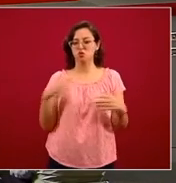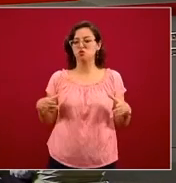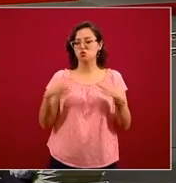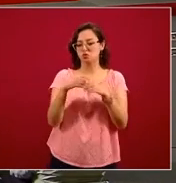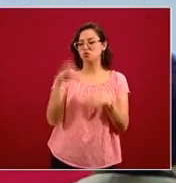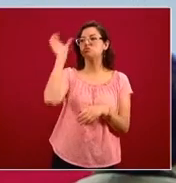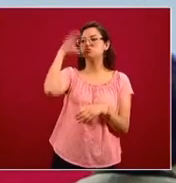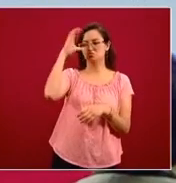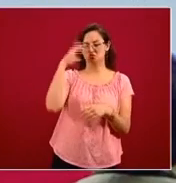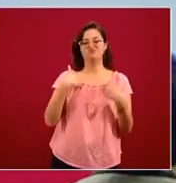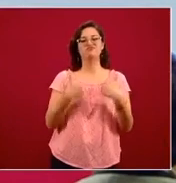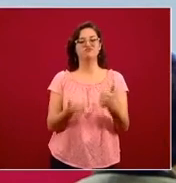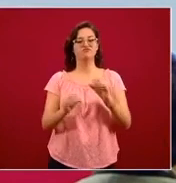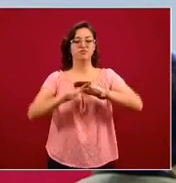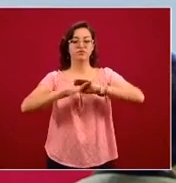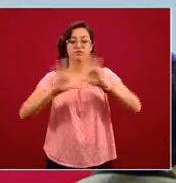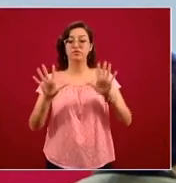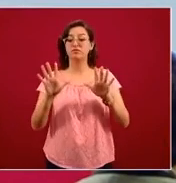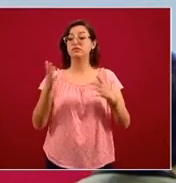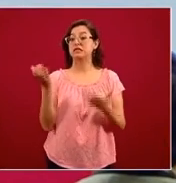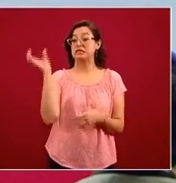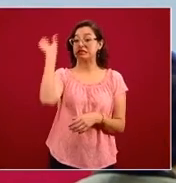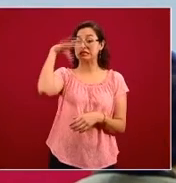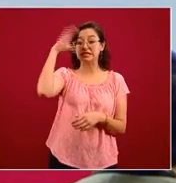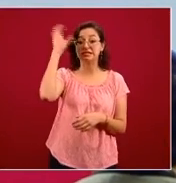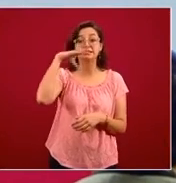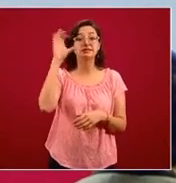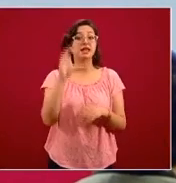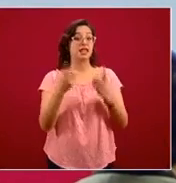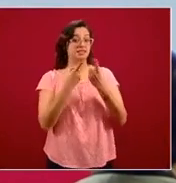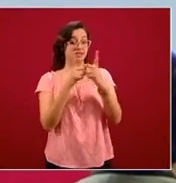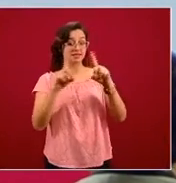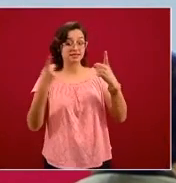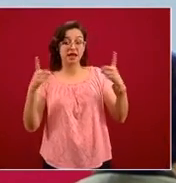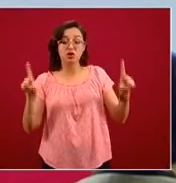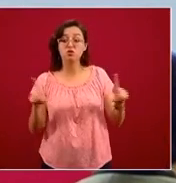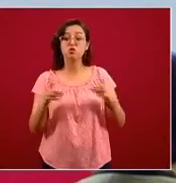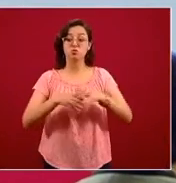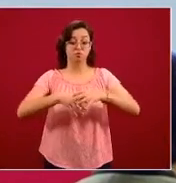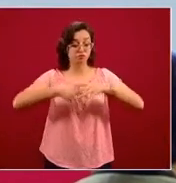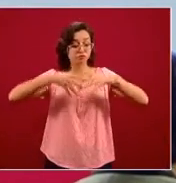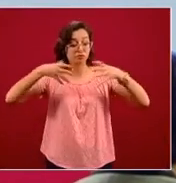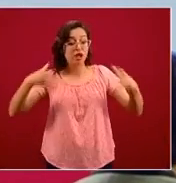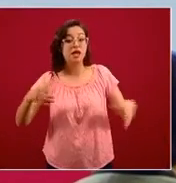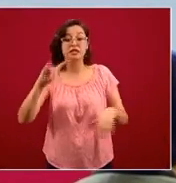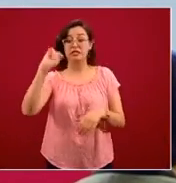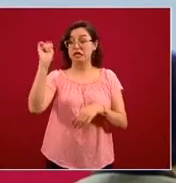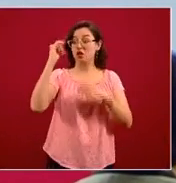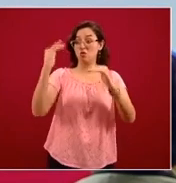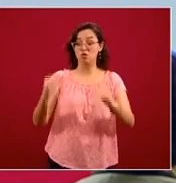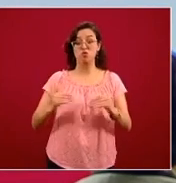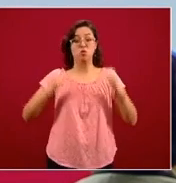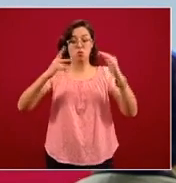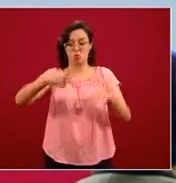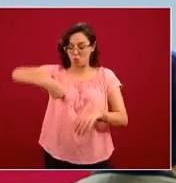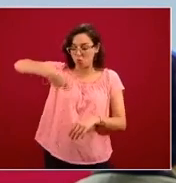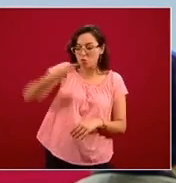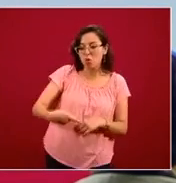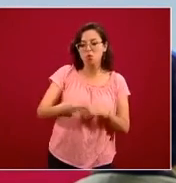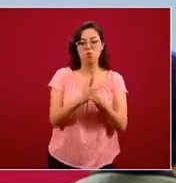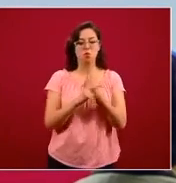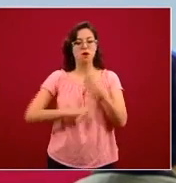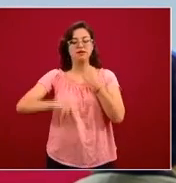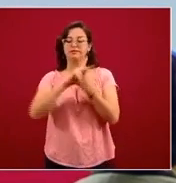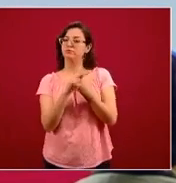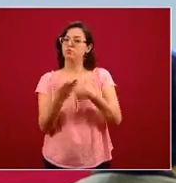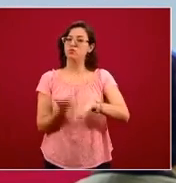So as scientists, we have some things very clear. Scientific development and technological development